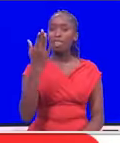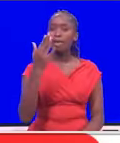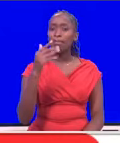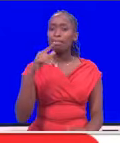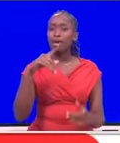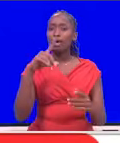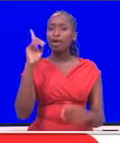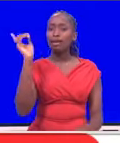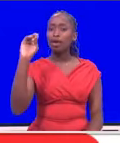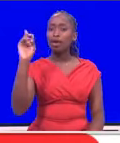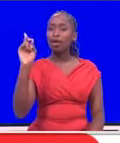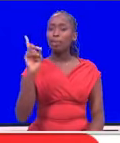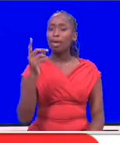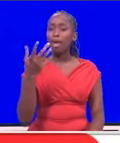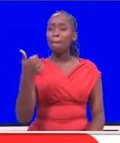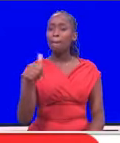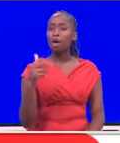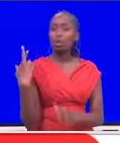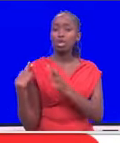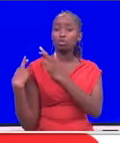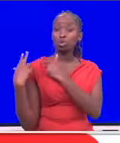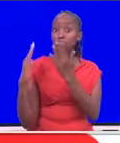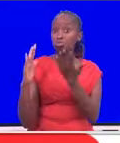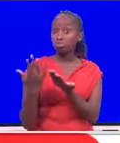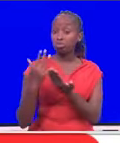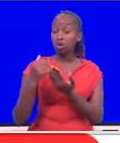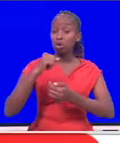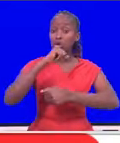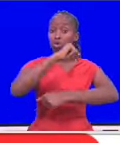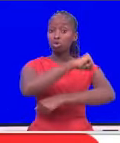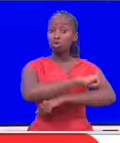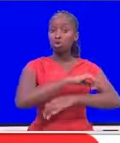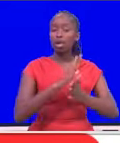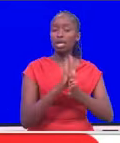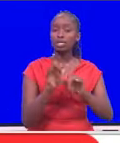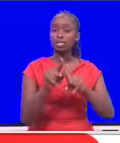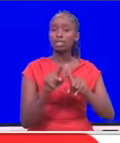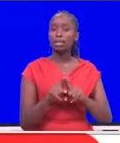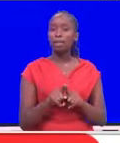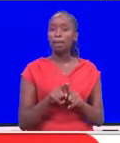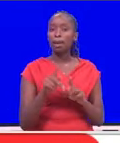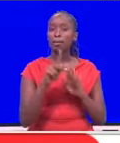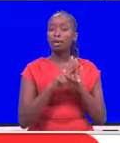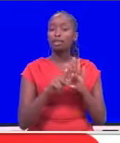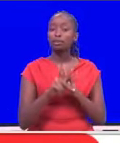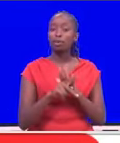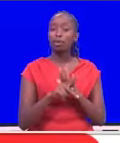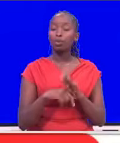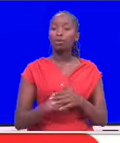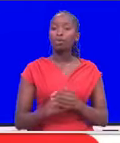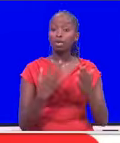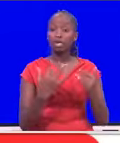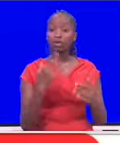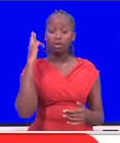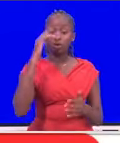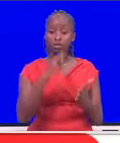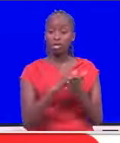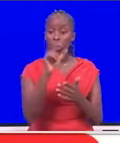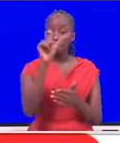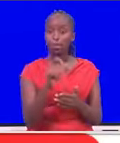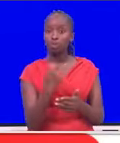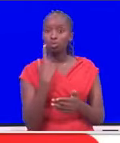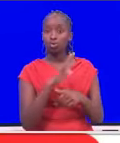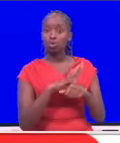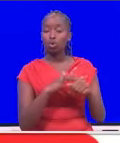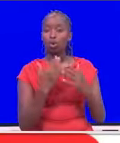hands of the school and the principal. That is why the only person that Mama Jo could call are